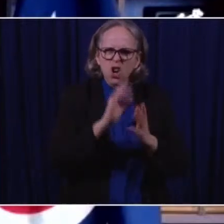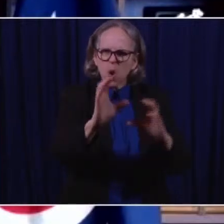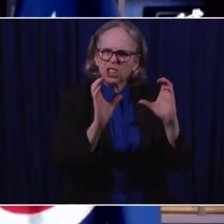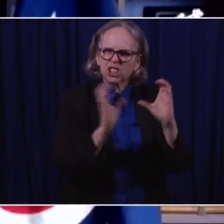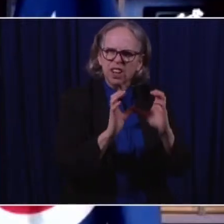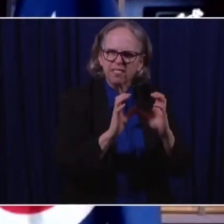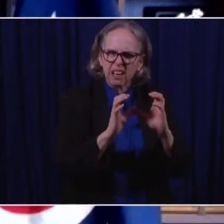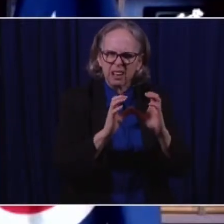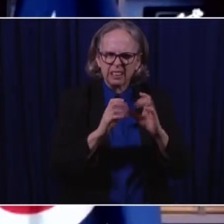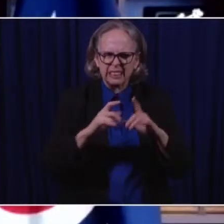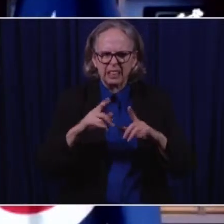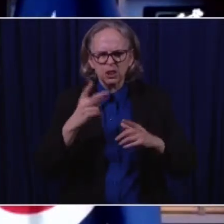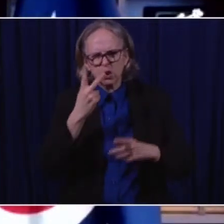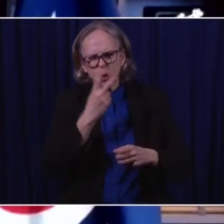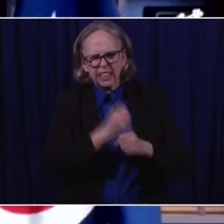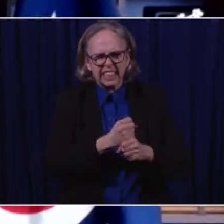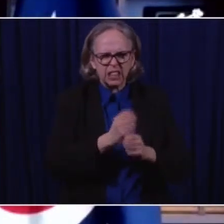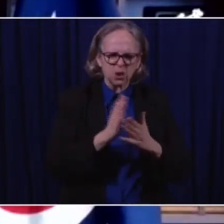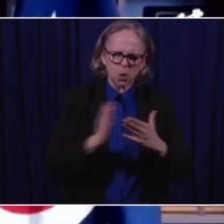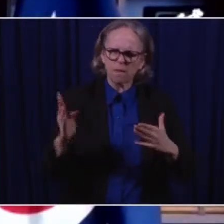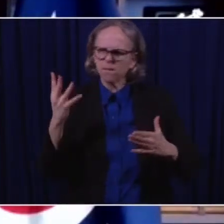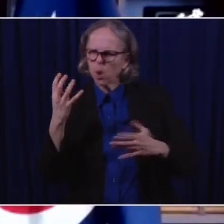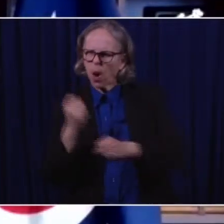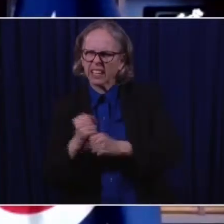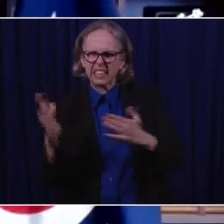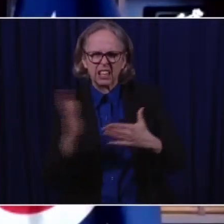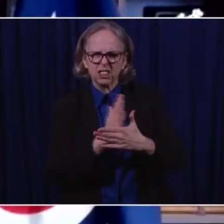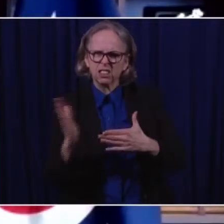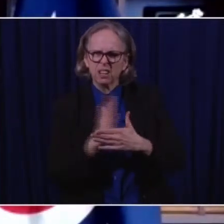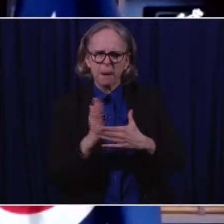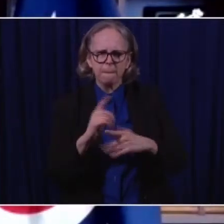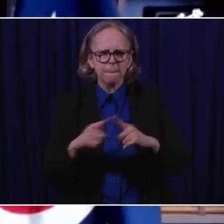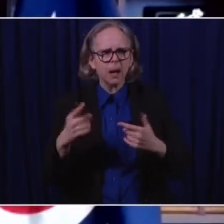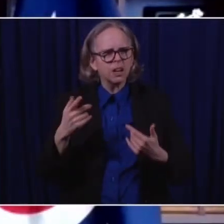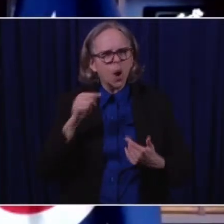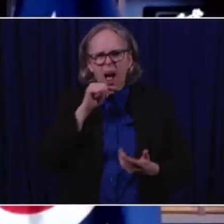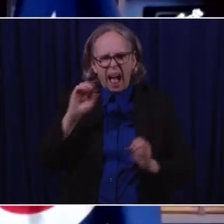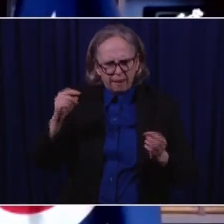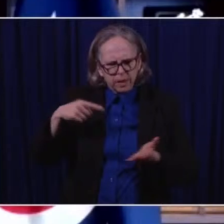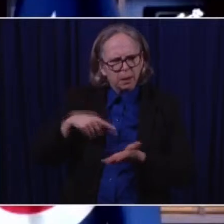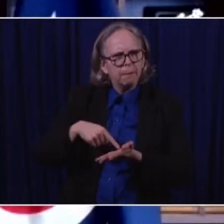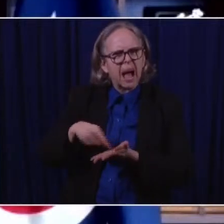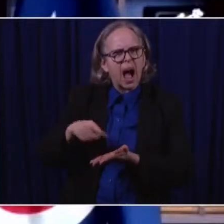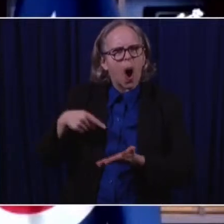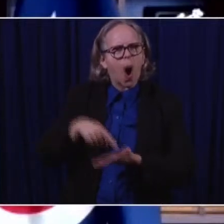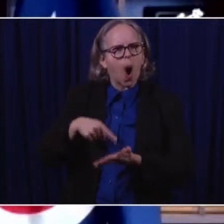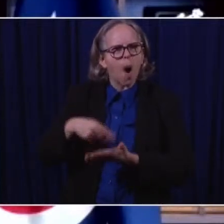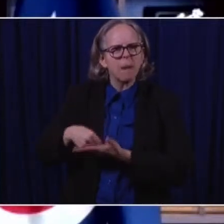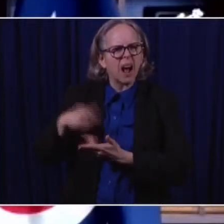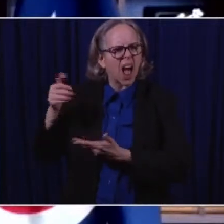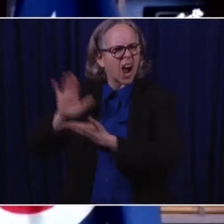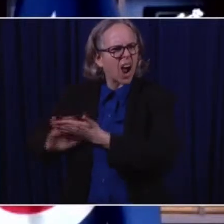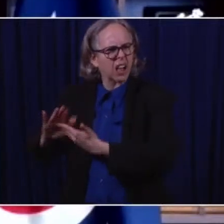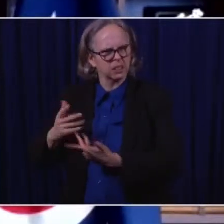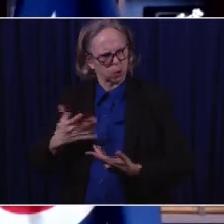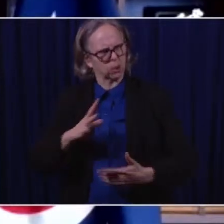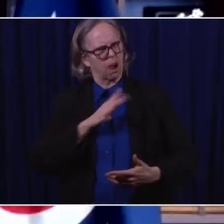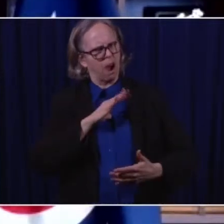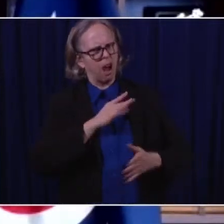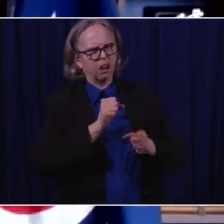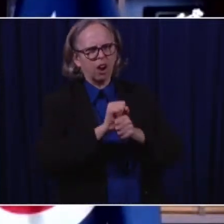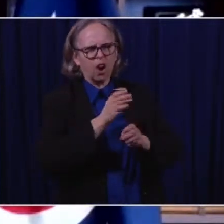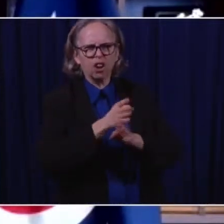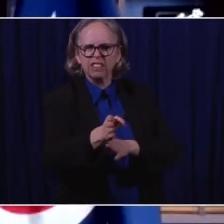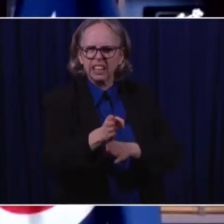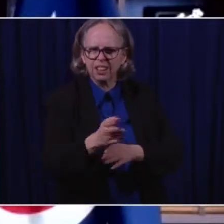mentioned at the end, no debt and a great career there. Yes, in the traditional fields like construction